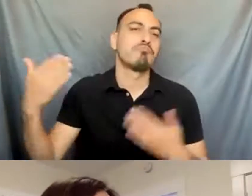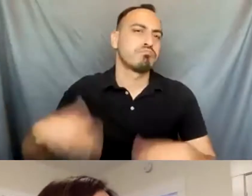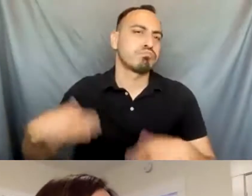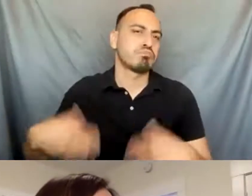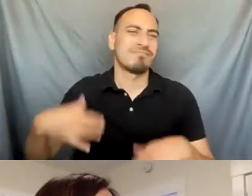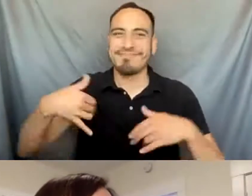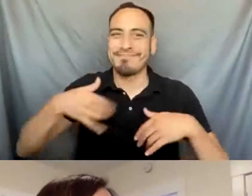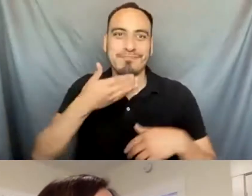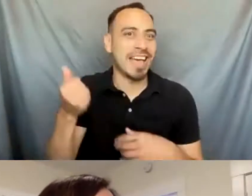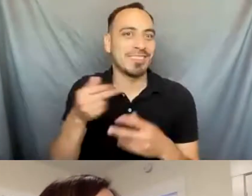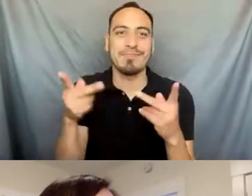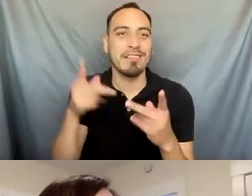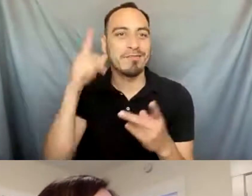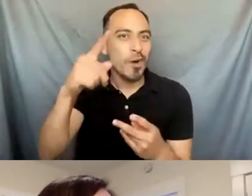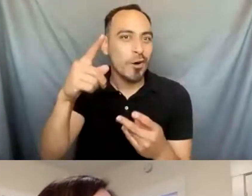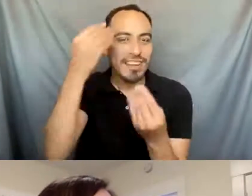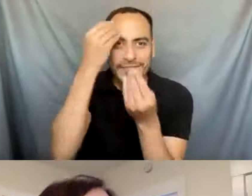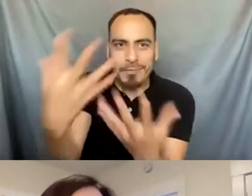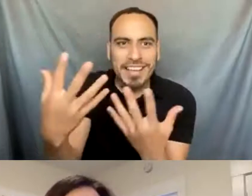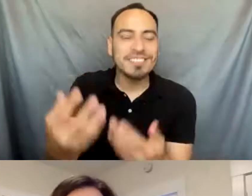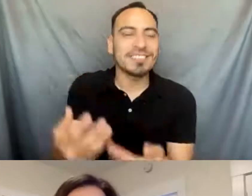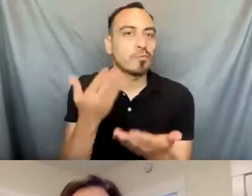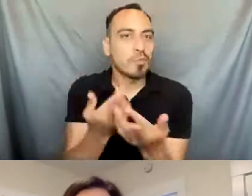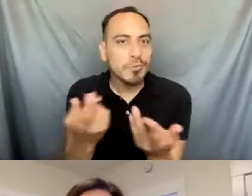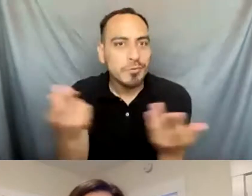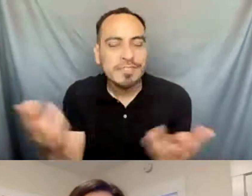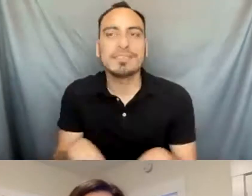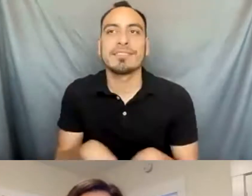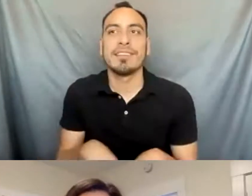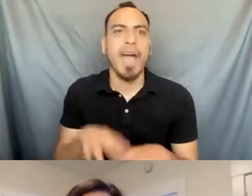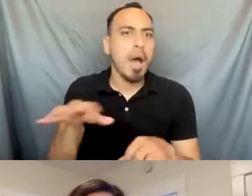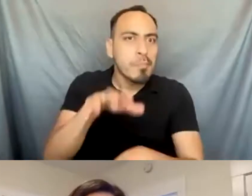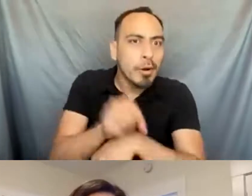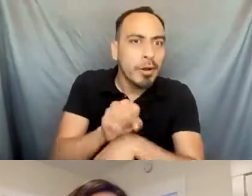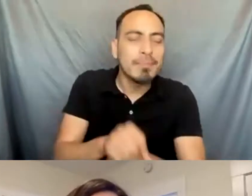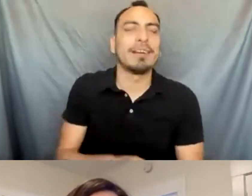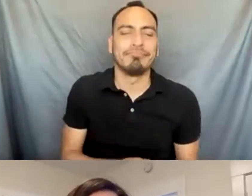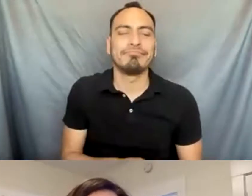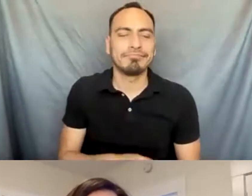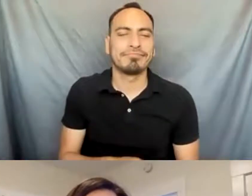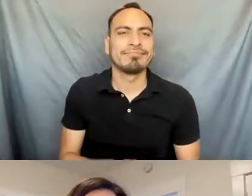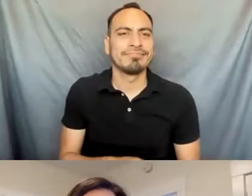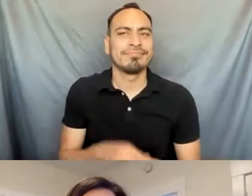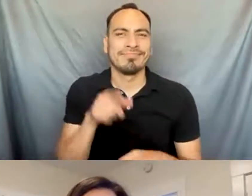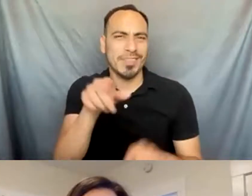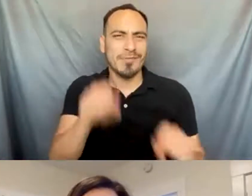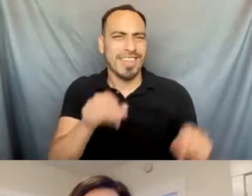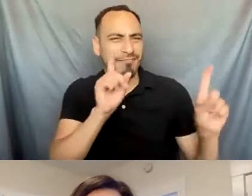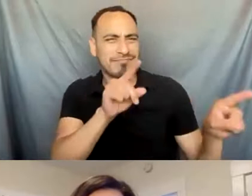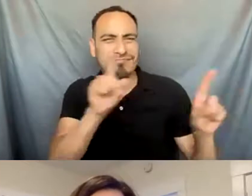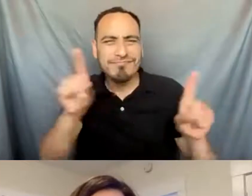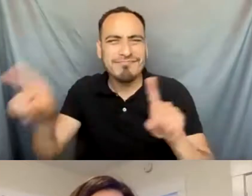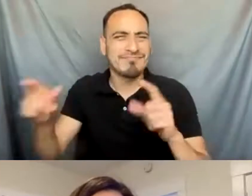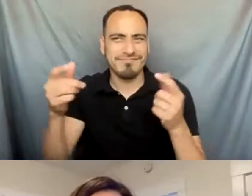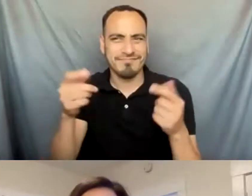just looking to find where you can get an appointment, and there's just all kinds of places that you can go, including